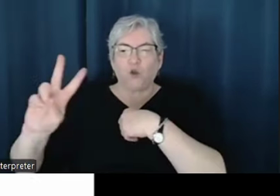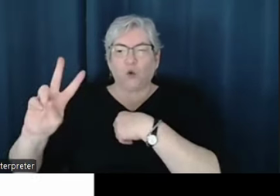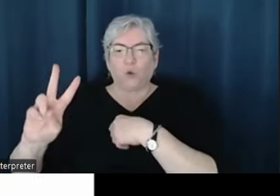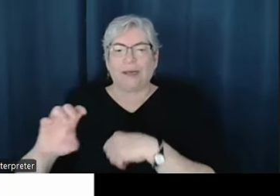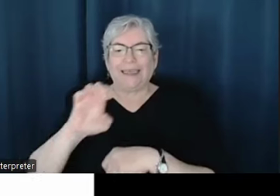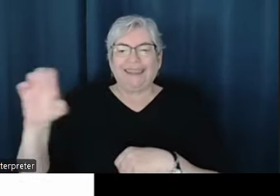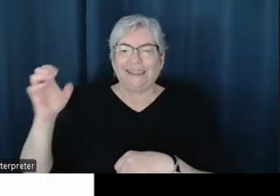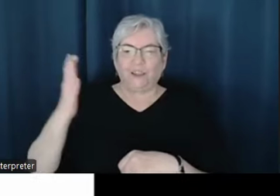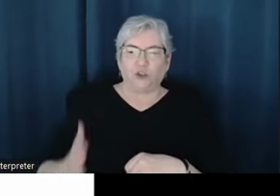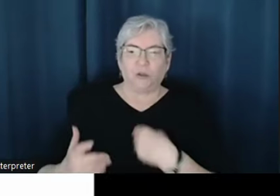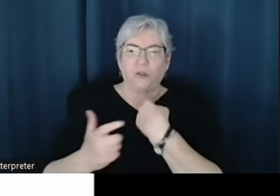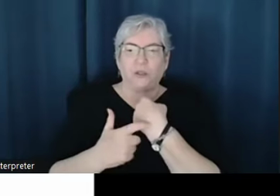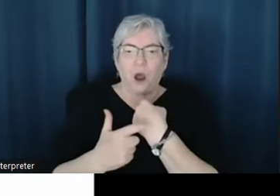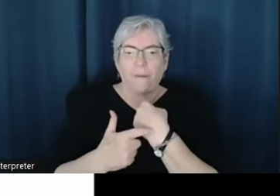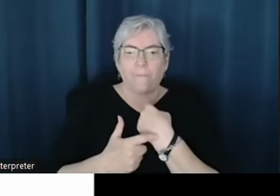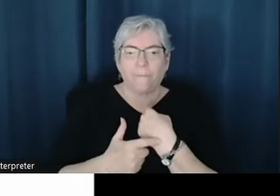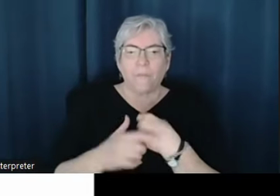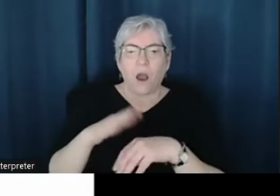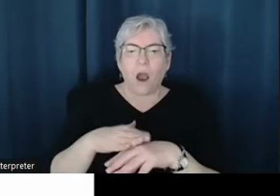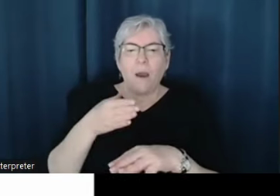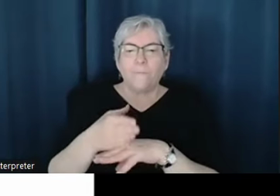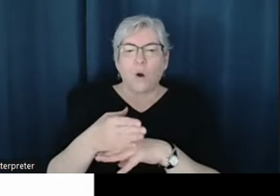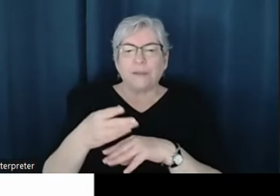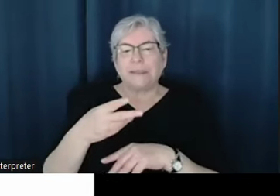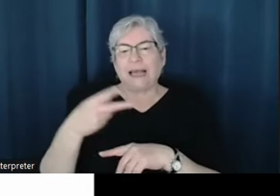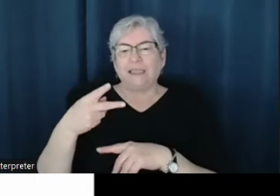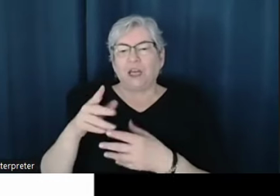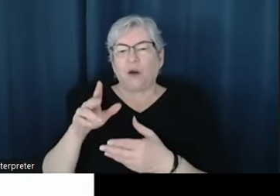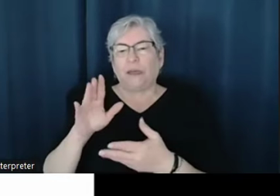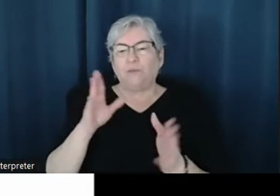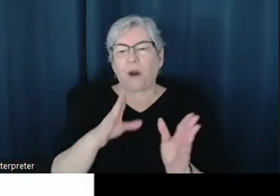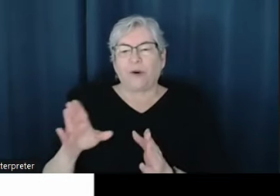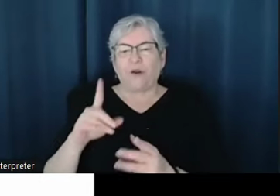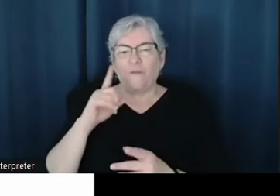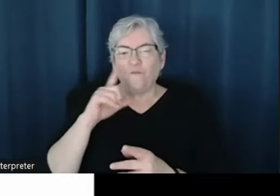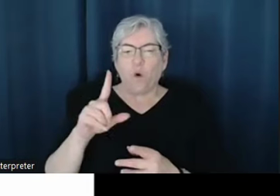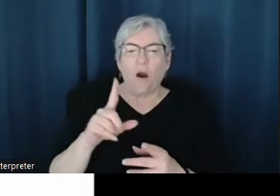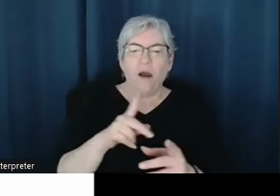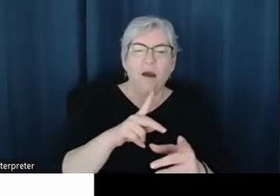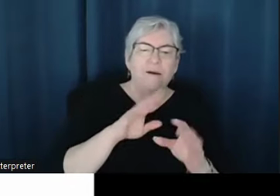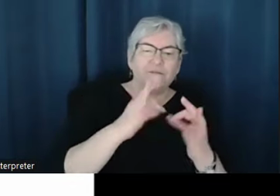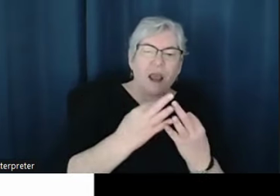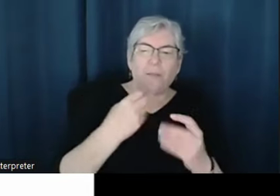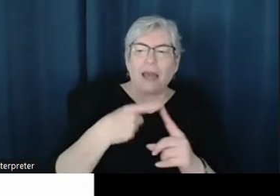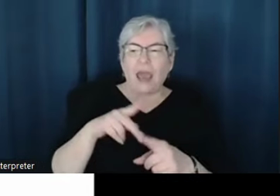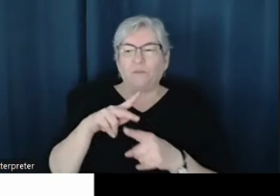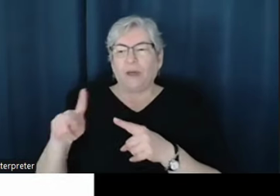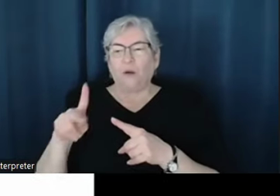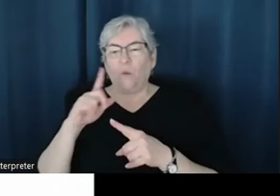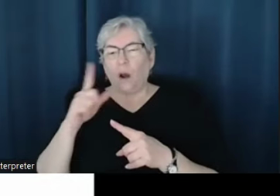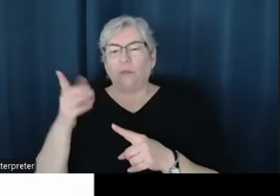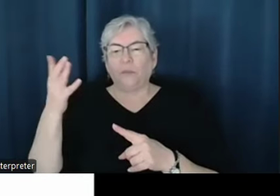Eastern Time. And it's on post-secondary preparation for families and professionals. It will be presented